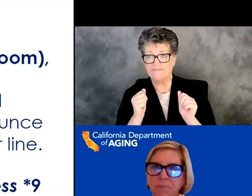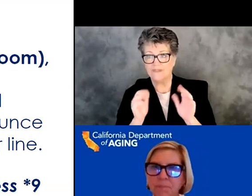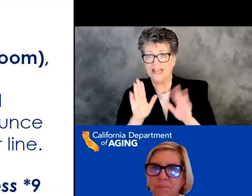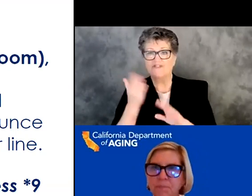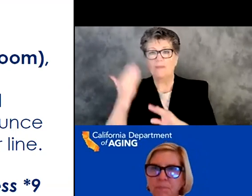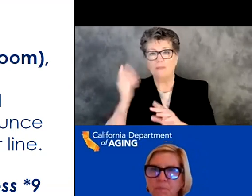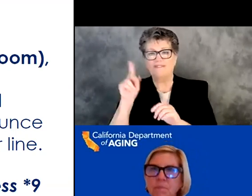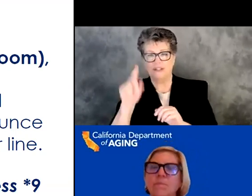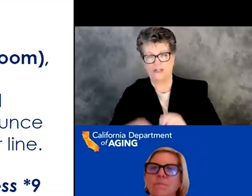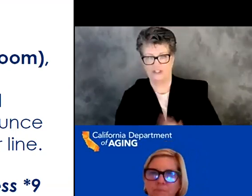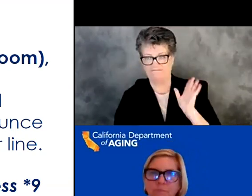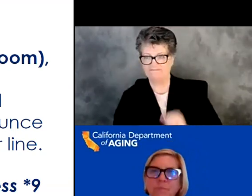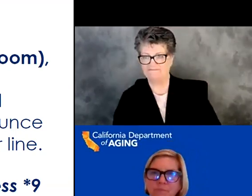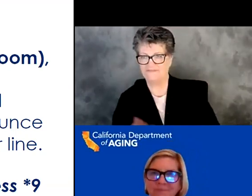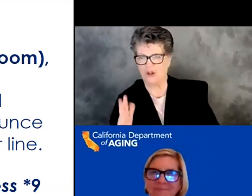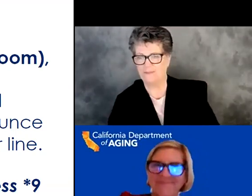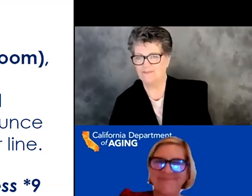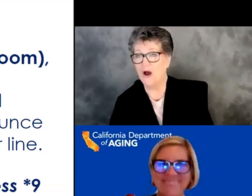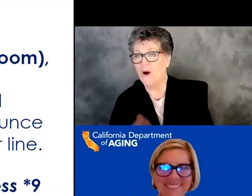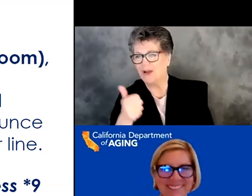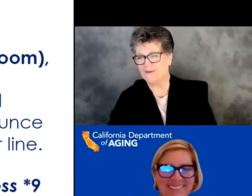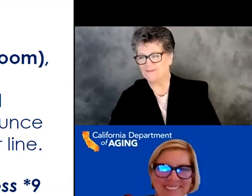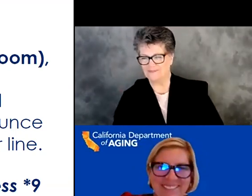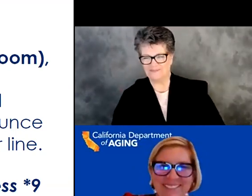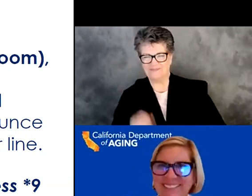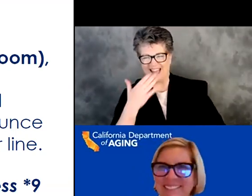previous question. Oh, okay.